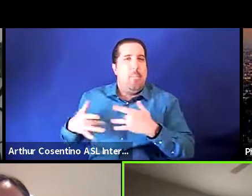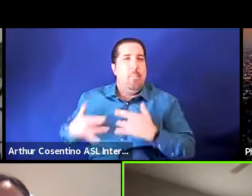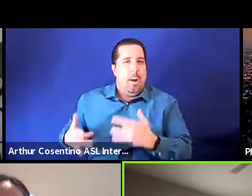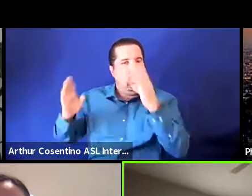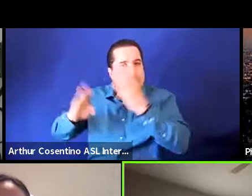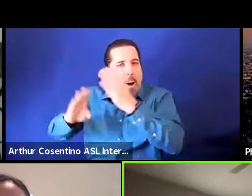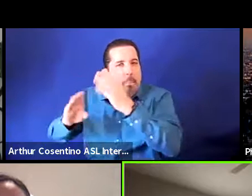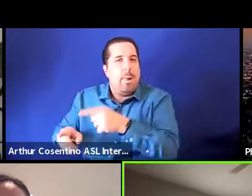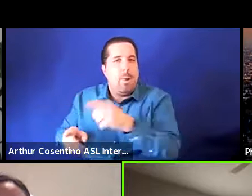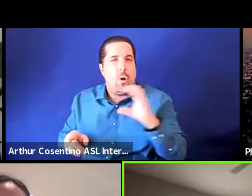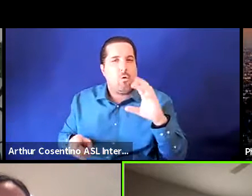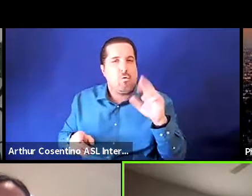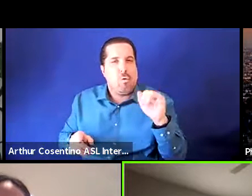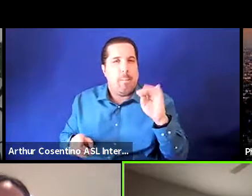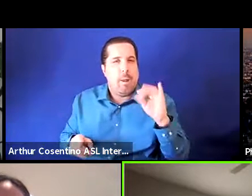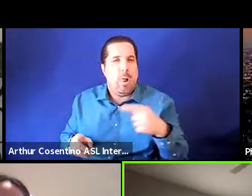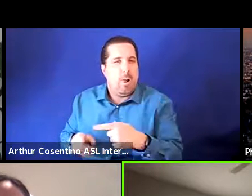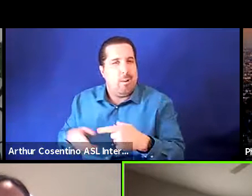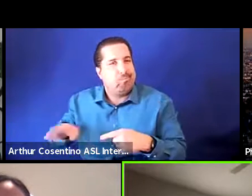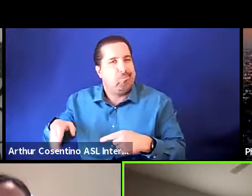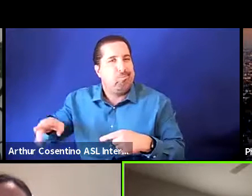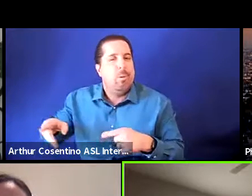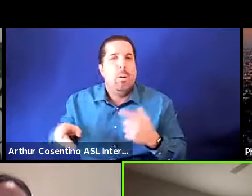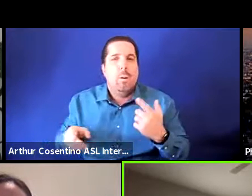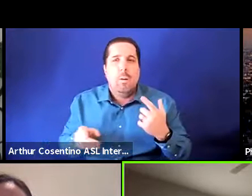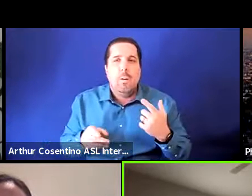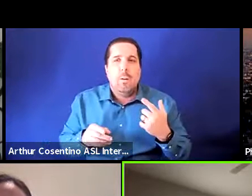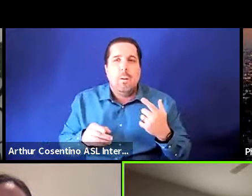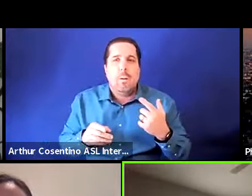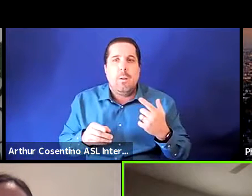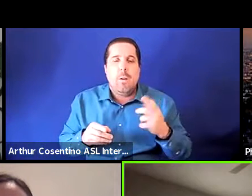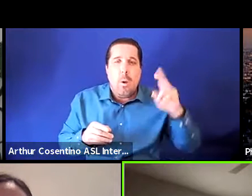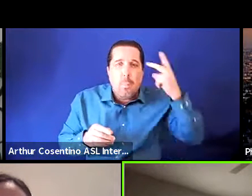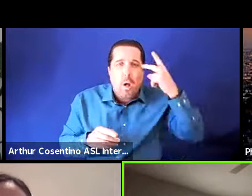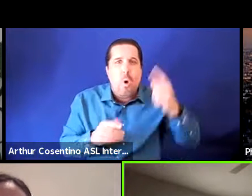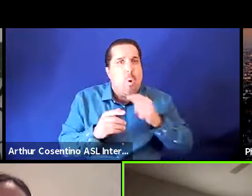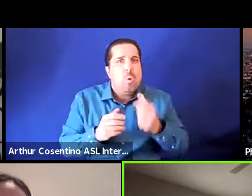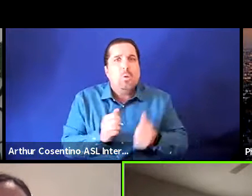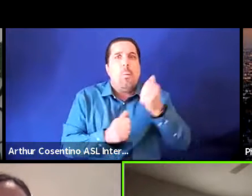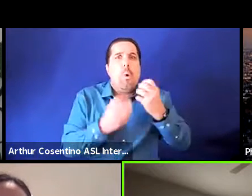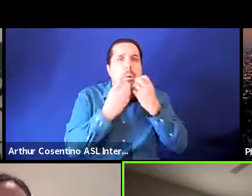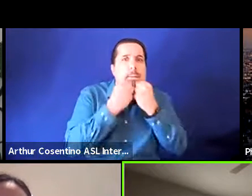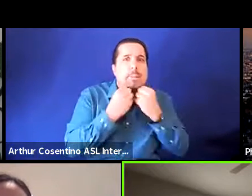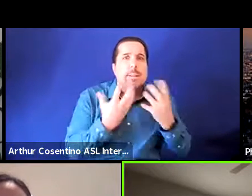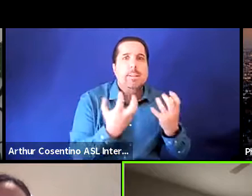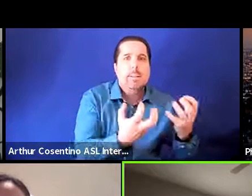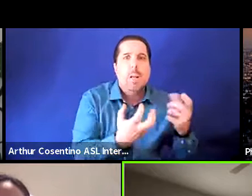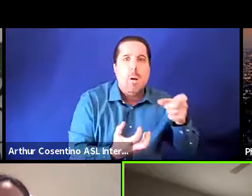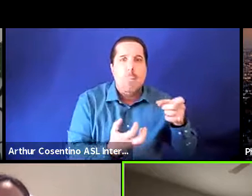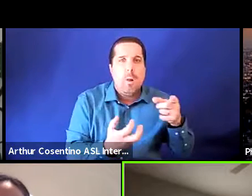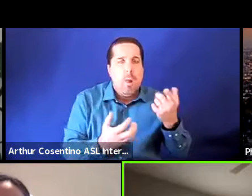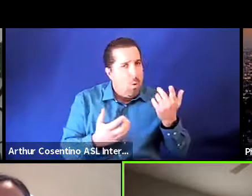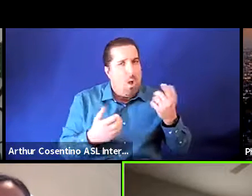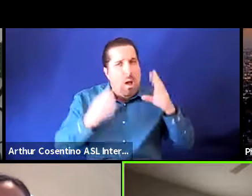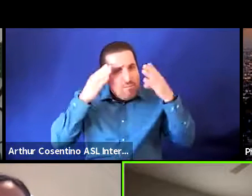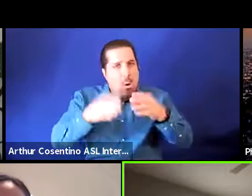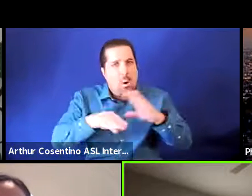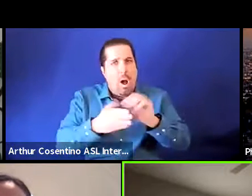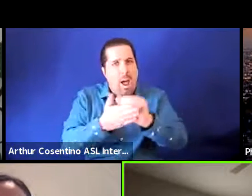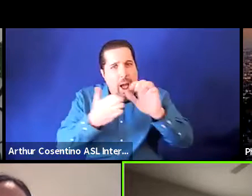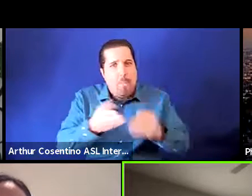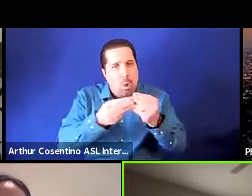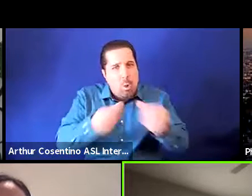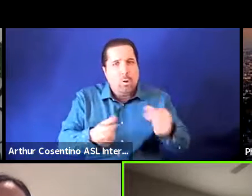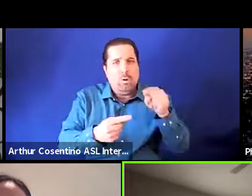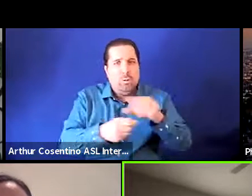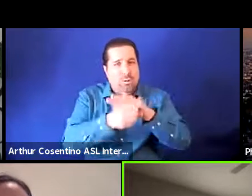the ugly rather than perfectionism and desirability politics of who is most desirable will guide us towards an abolitionist practice, where we will